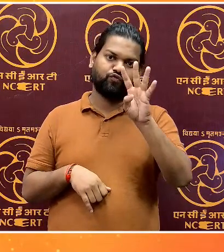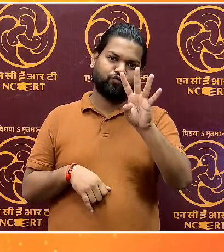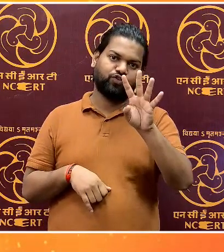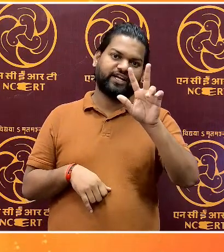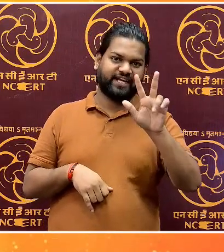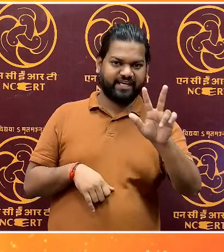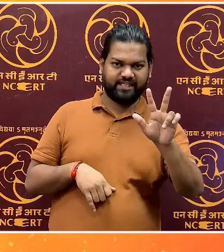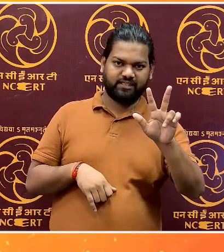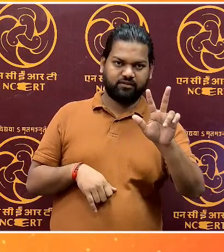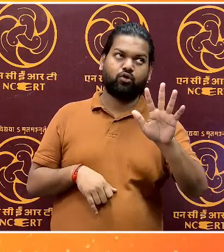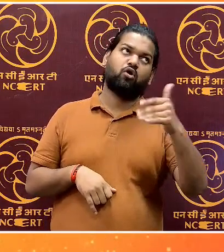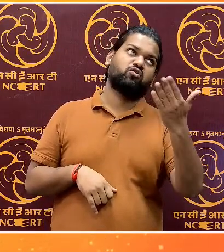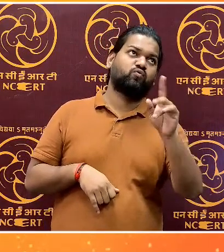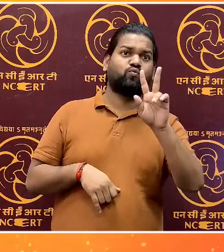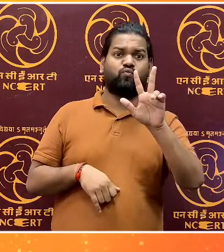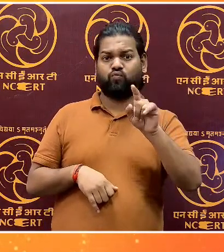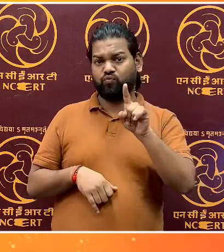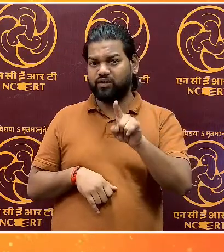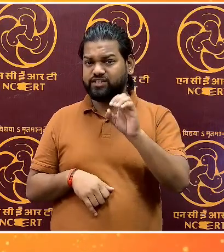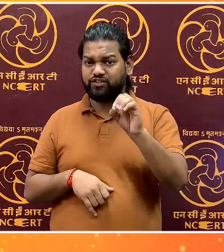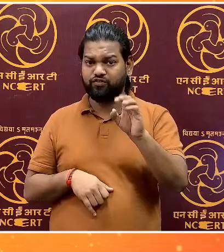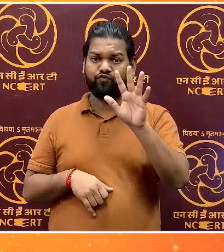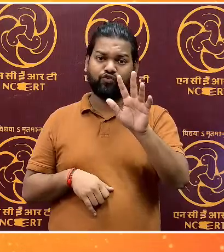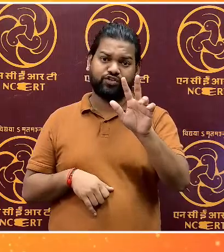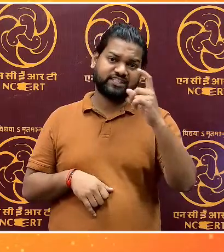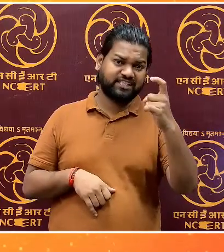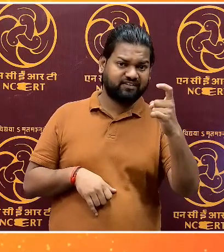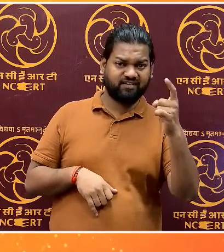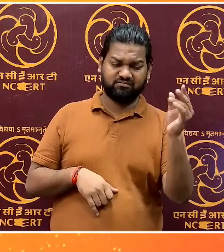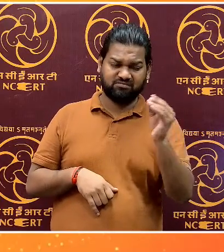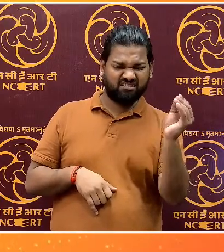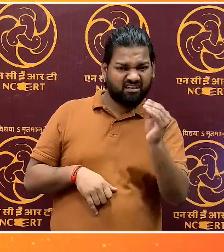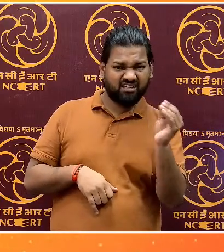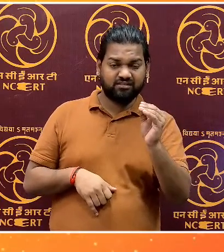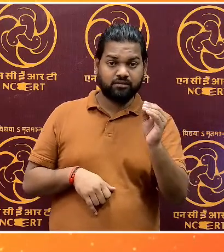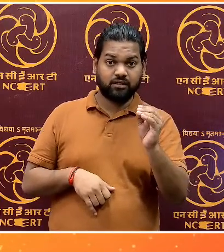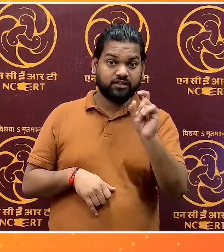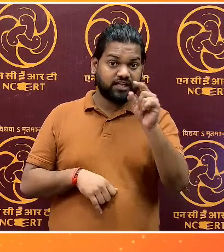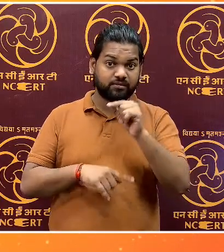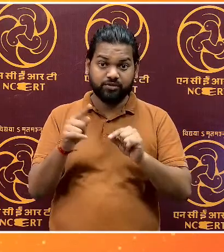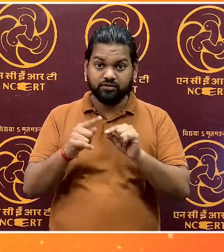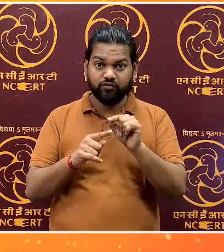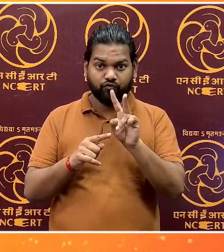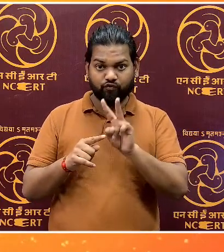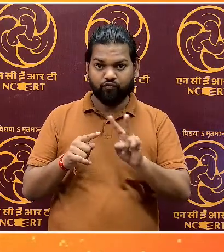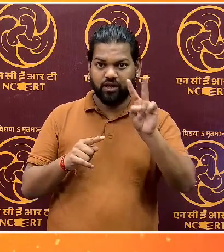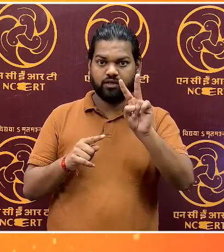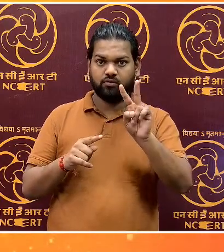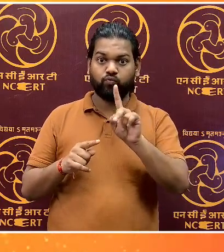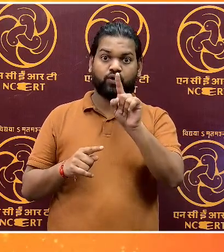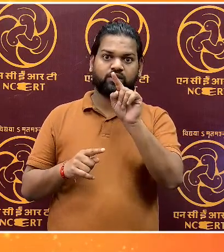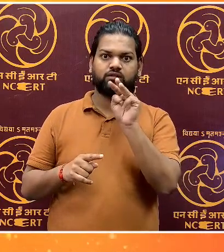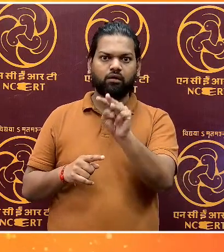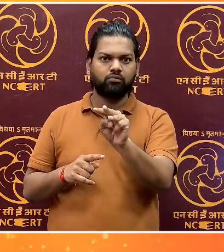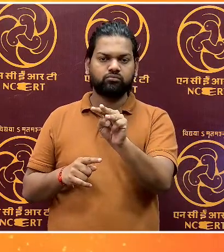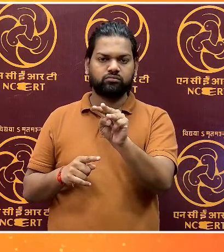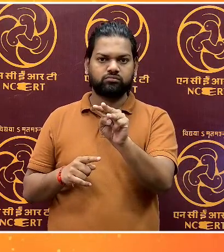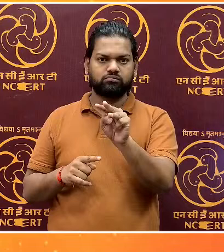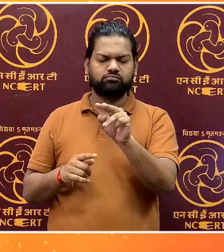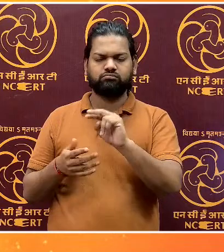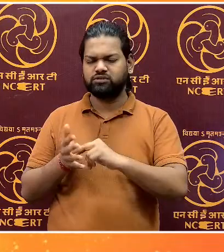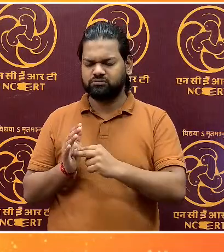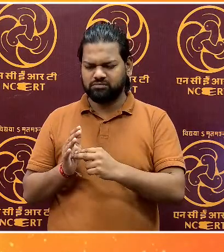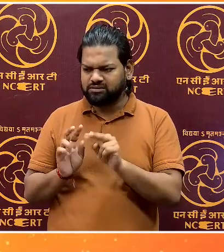or 1047.50, putting it accurate, and at 10% the value comes out to be 1000. So